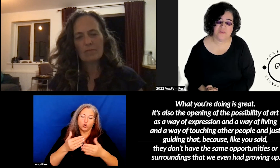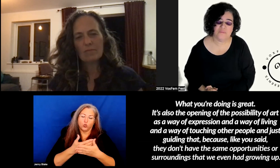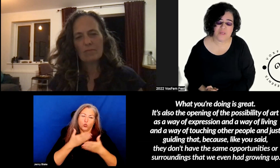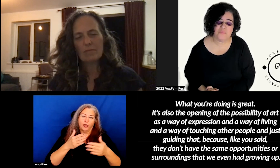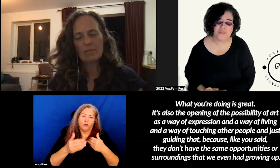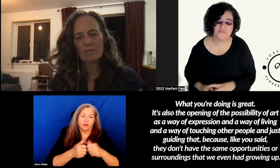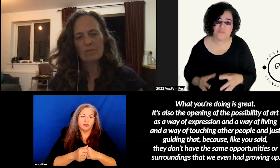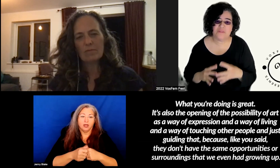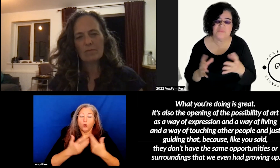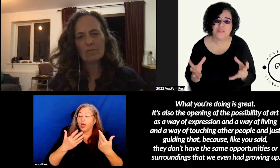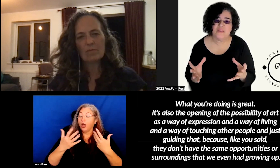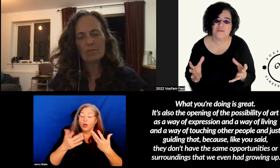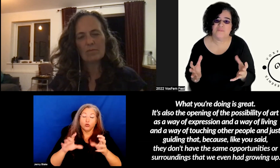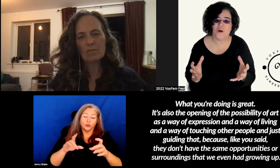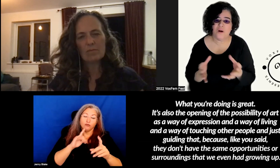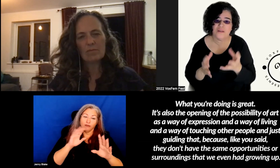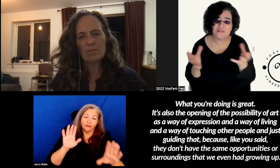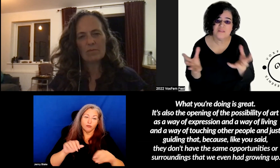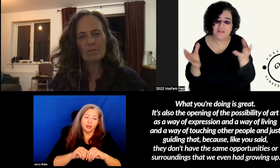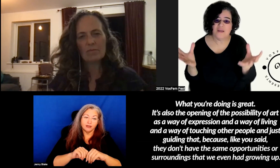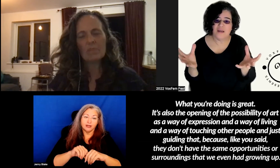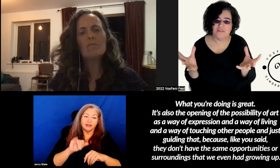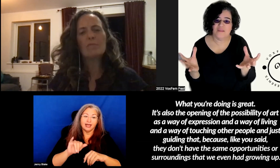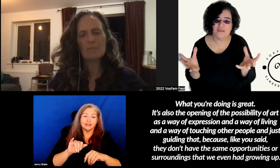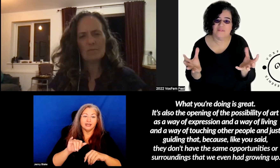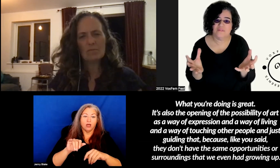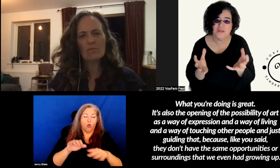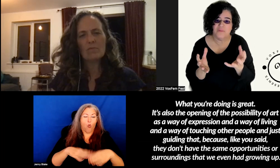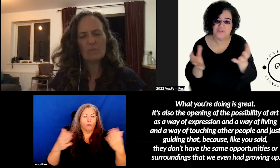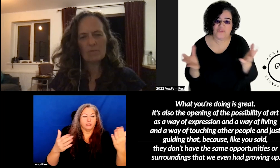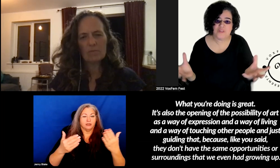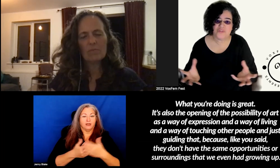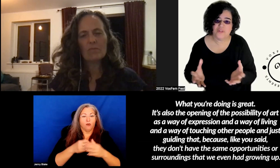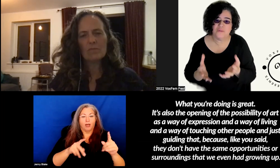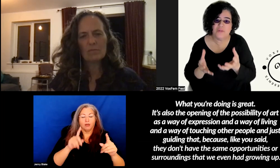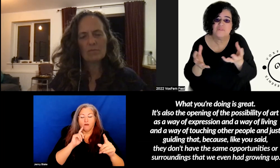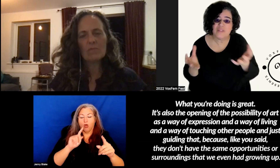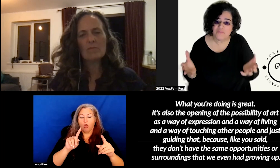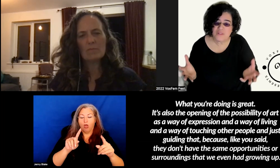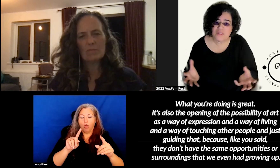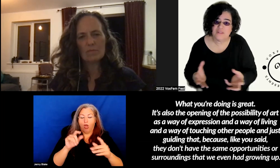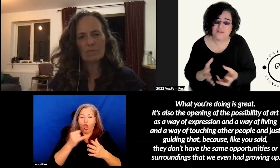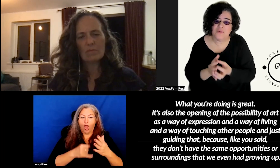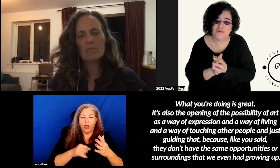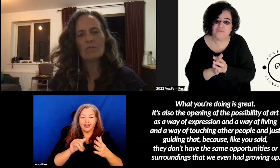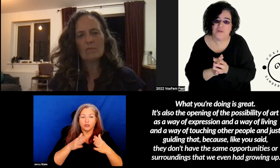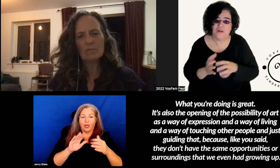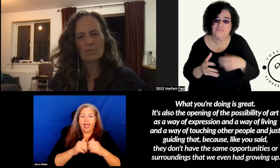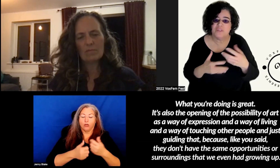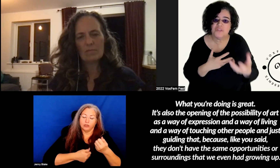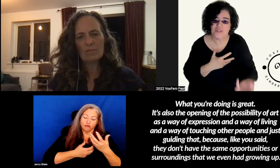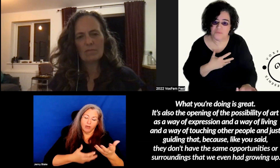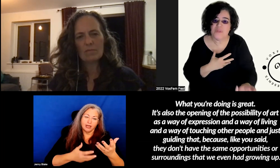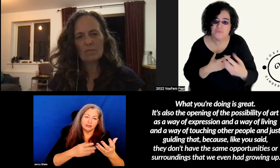also the opening of the possibility of art as a way of expression and a way of living and a way